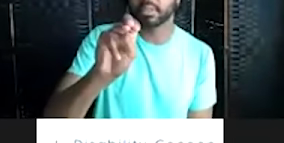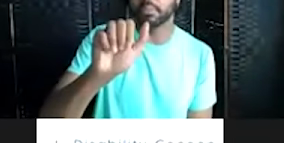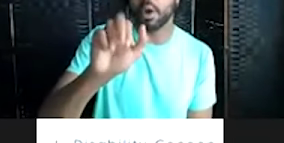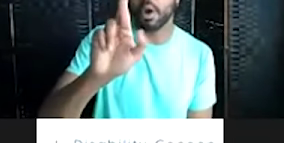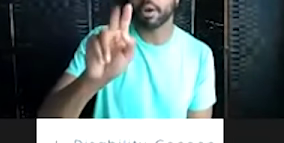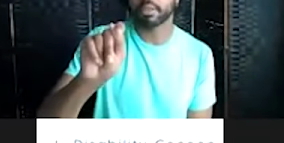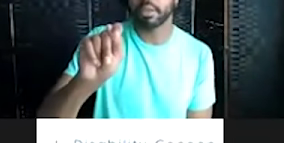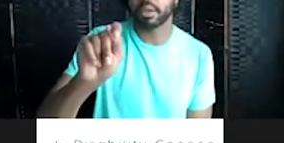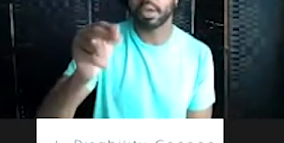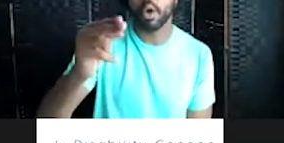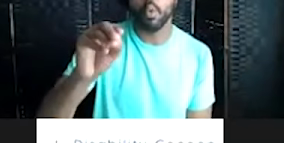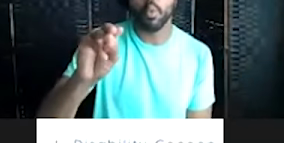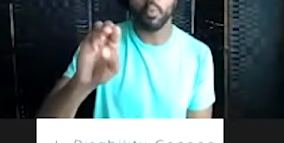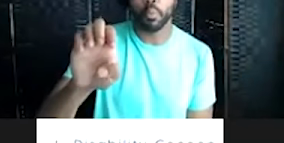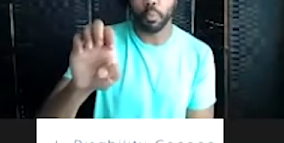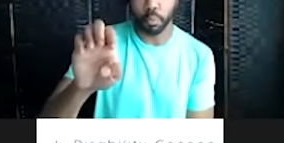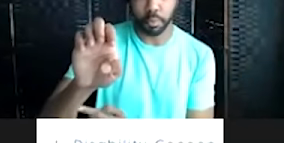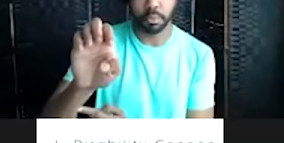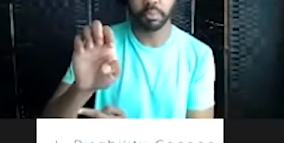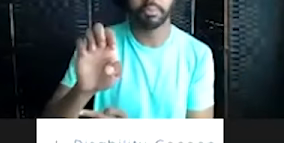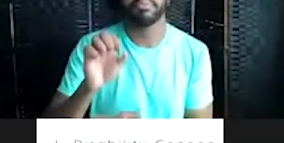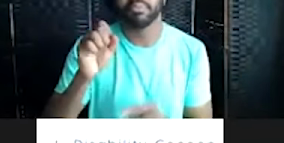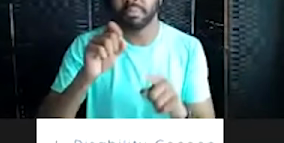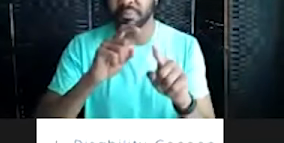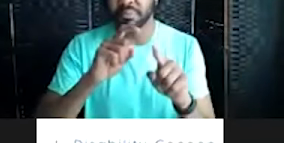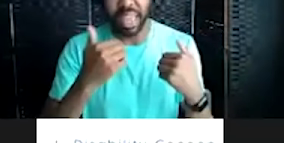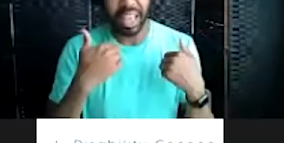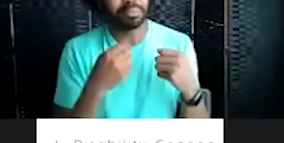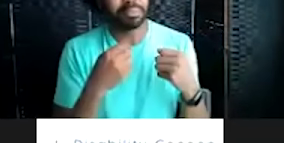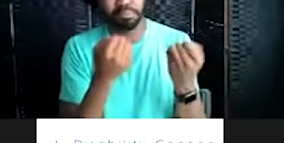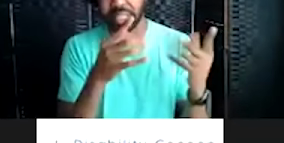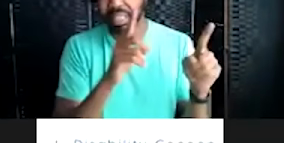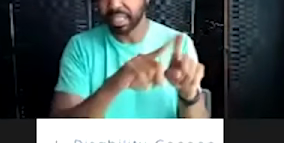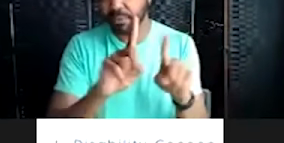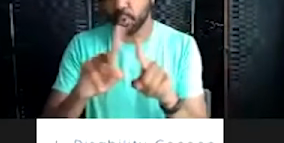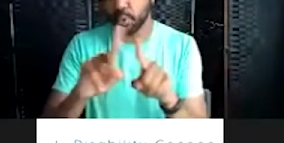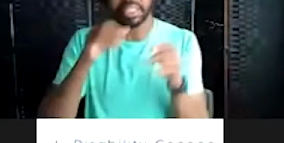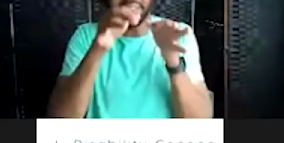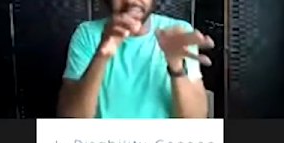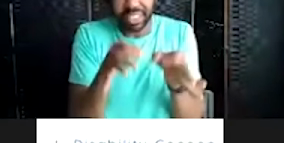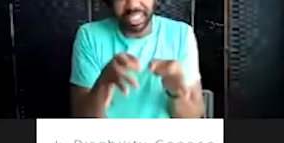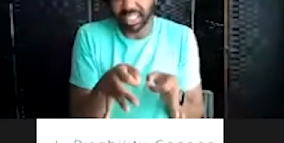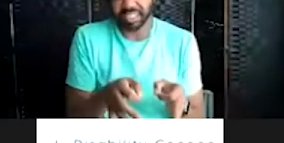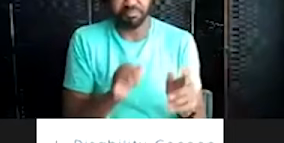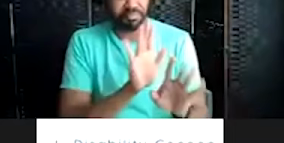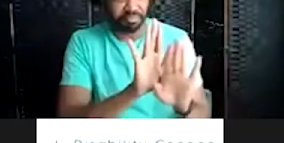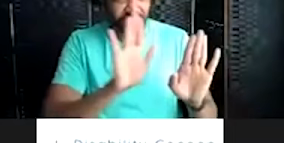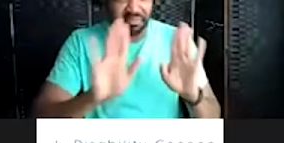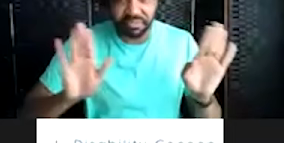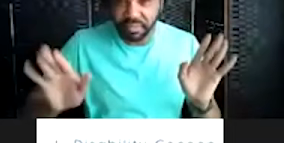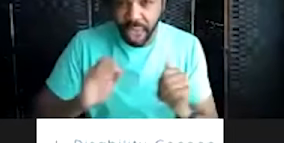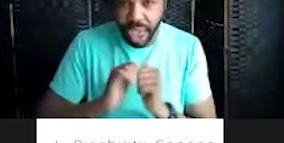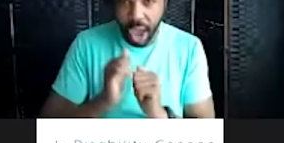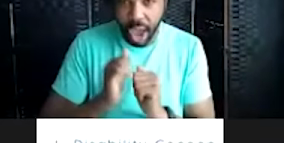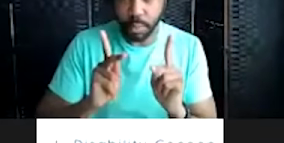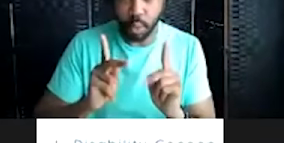of different definitions and ways that people